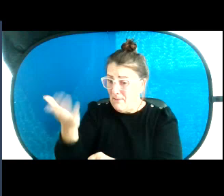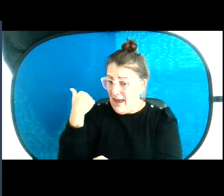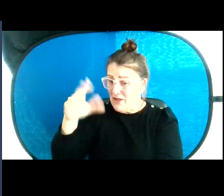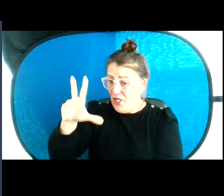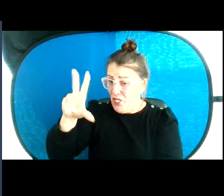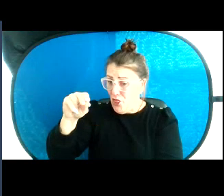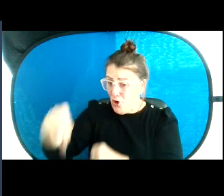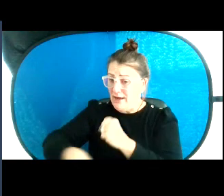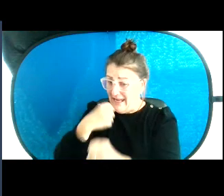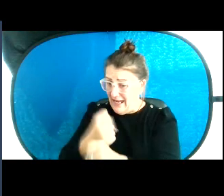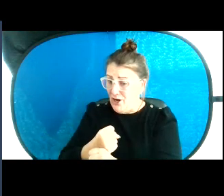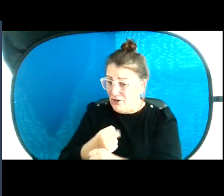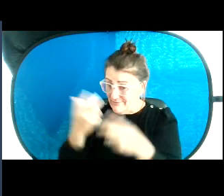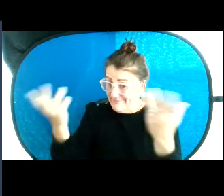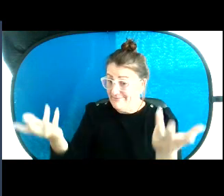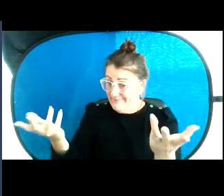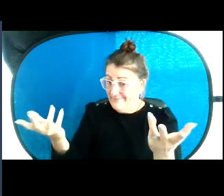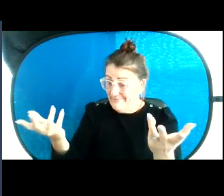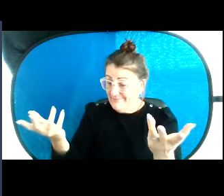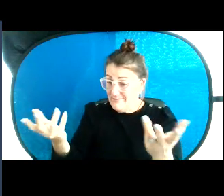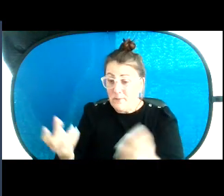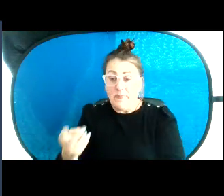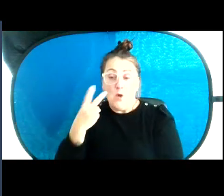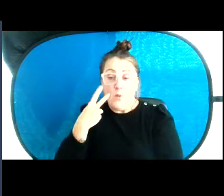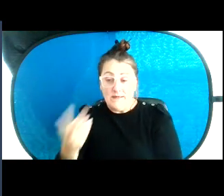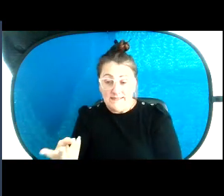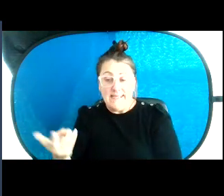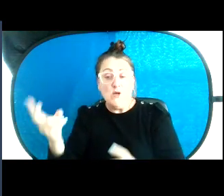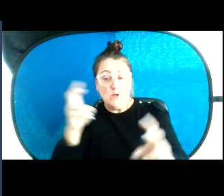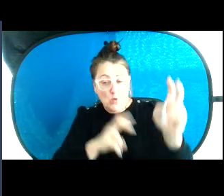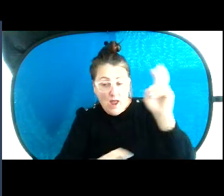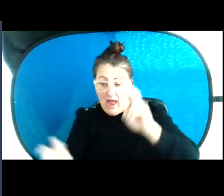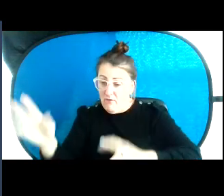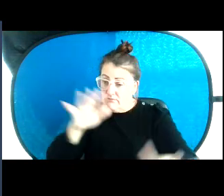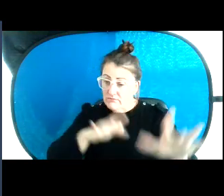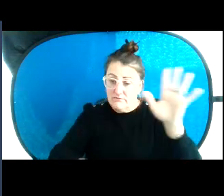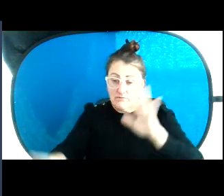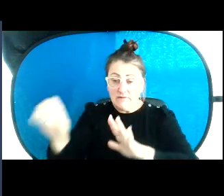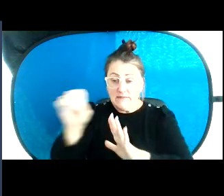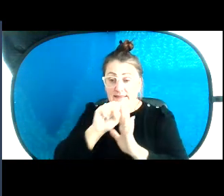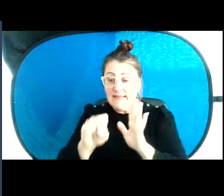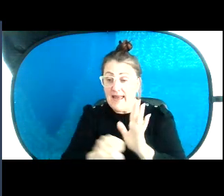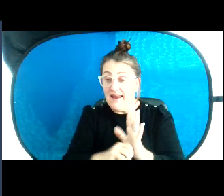And we see that as we travel around the state. And today,